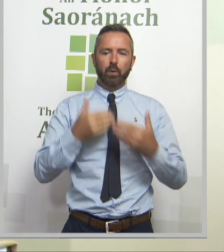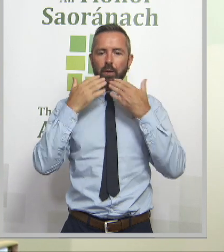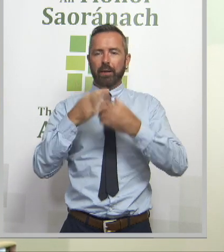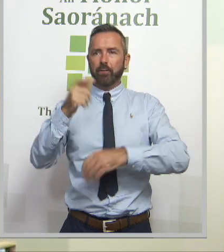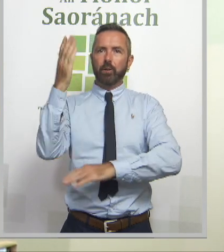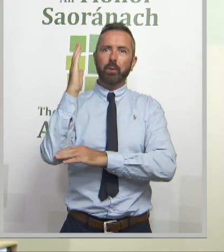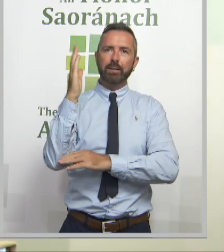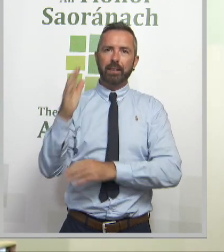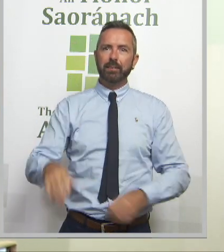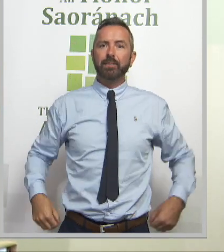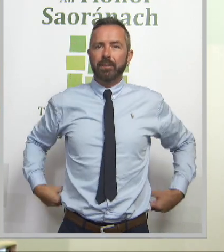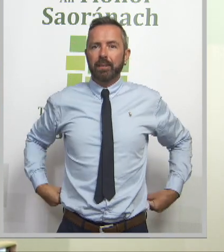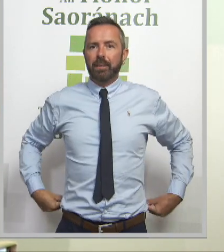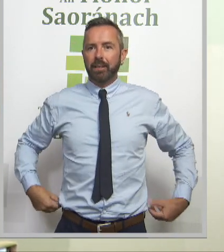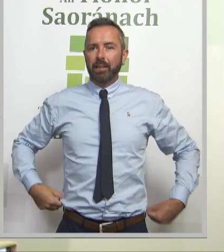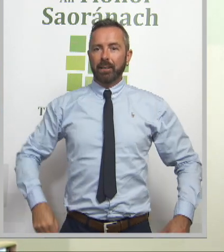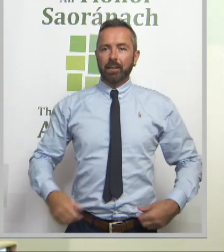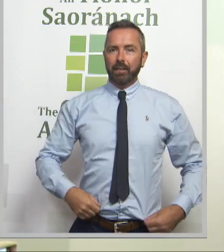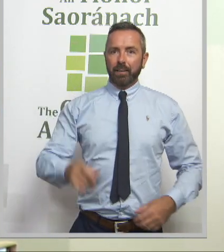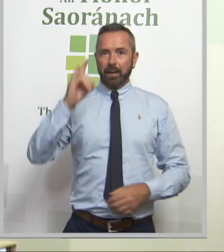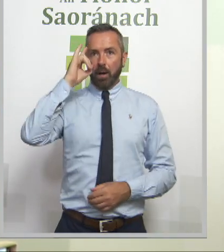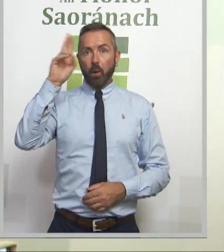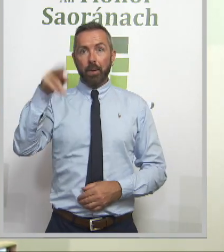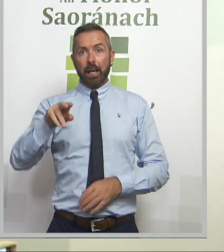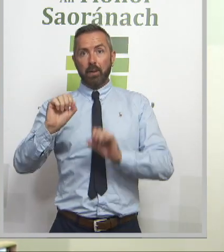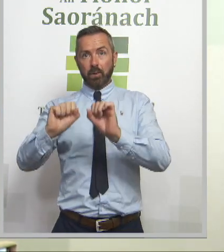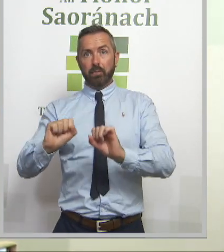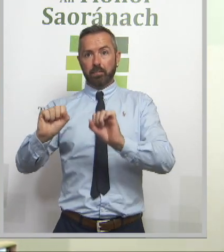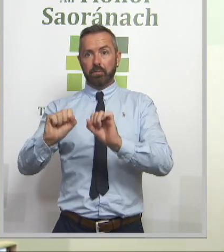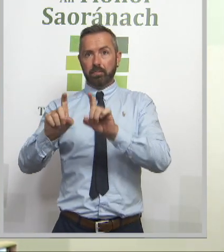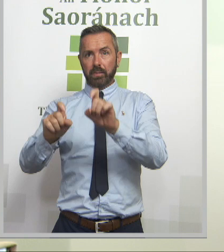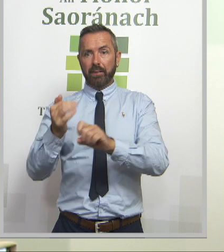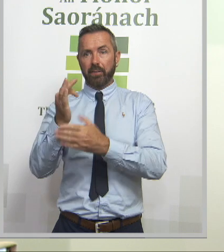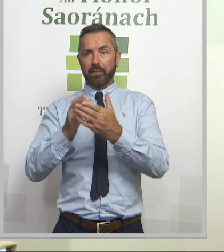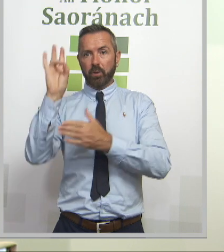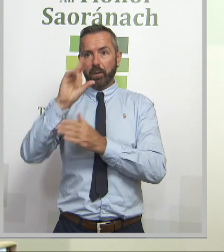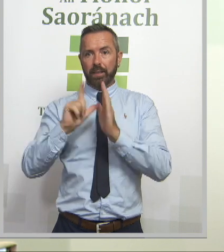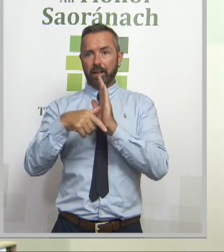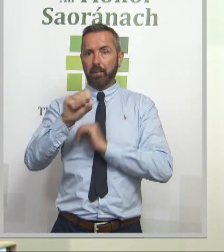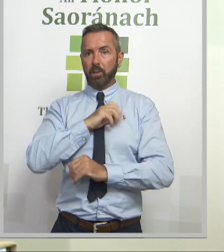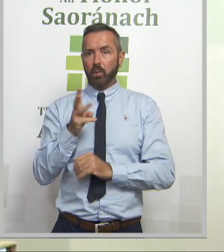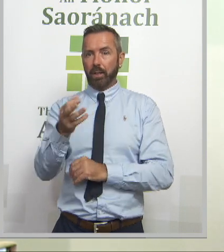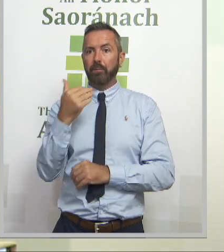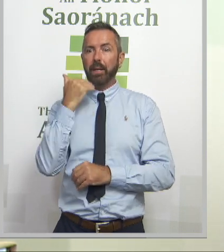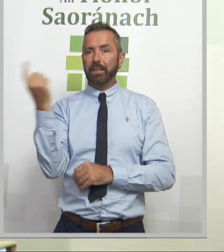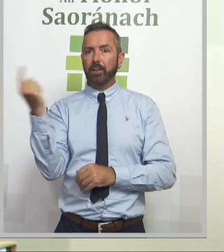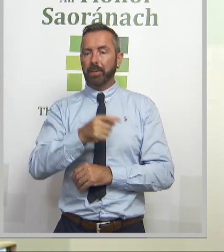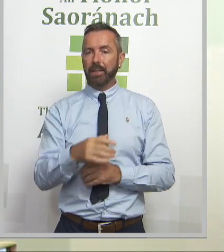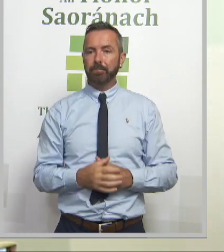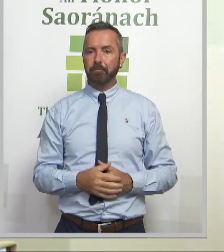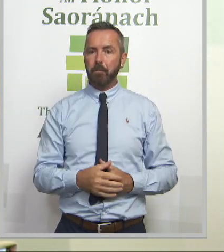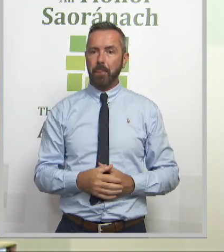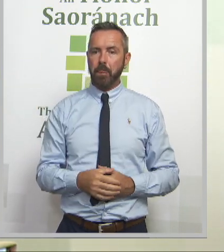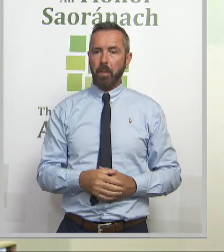that presentation. And I hope you're okay to hang around for some questions later, because I'm sure there will be questions coming in.